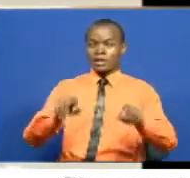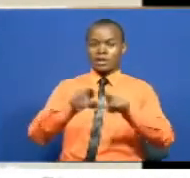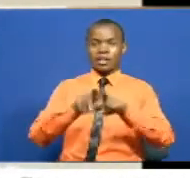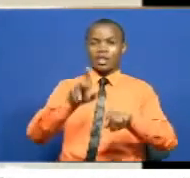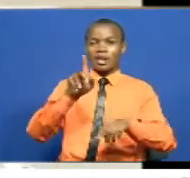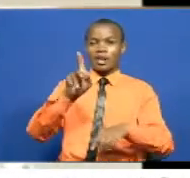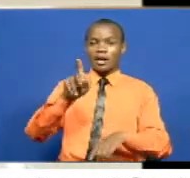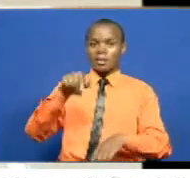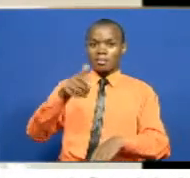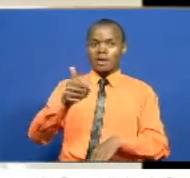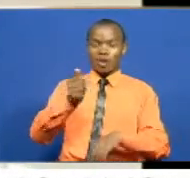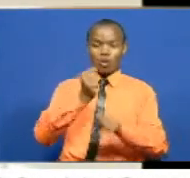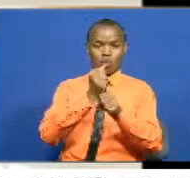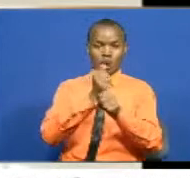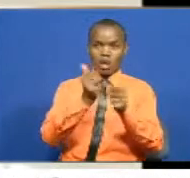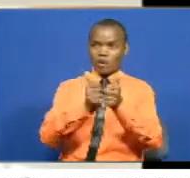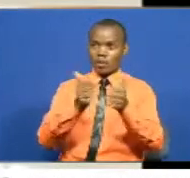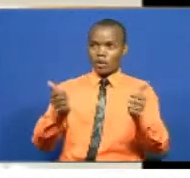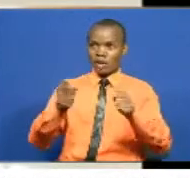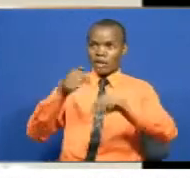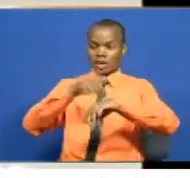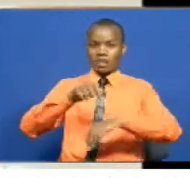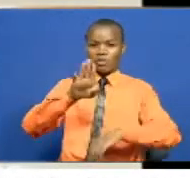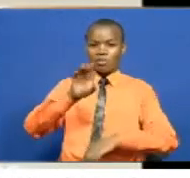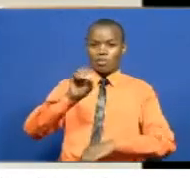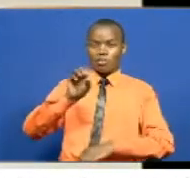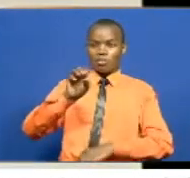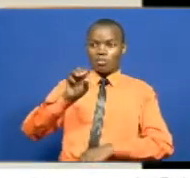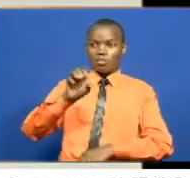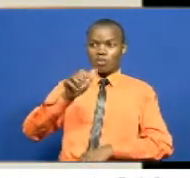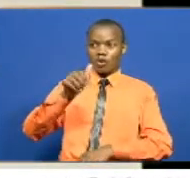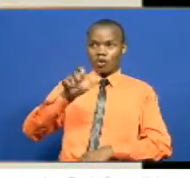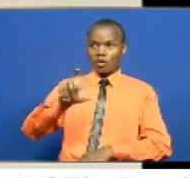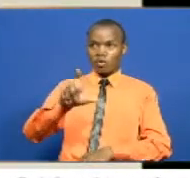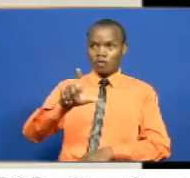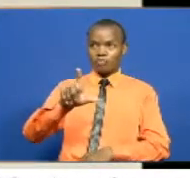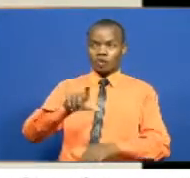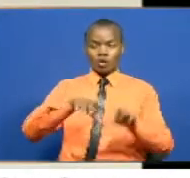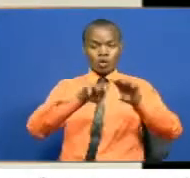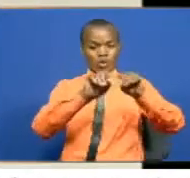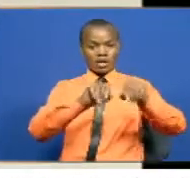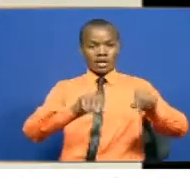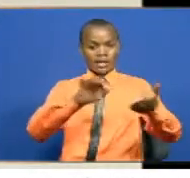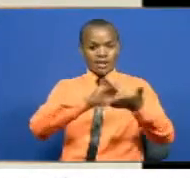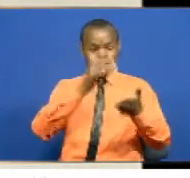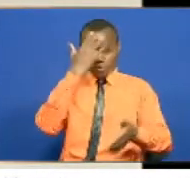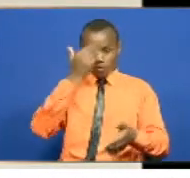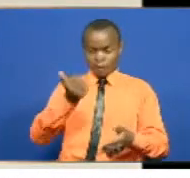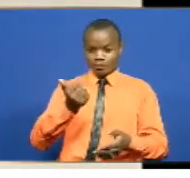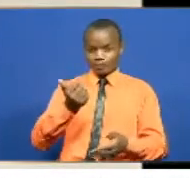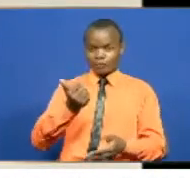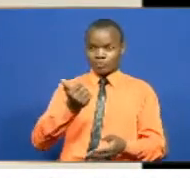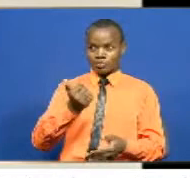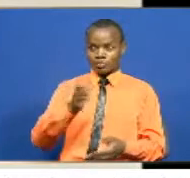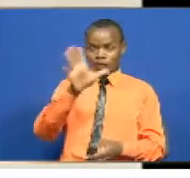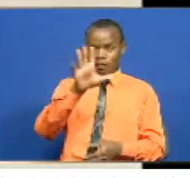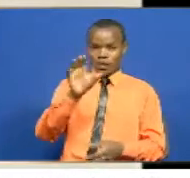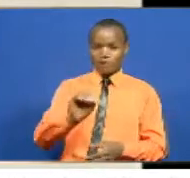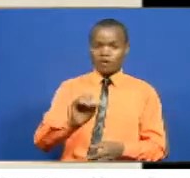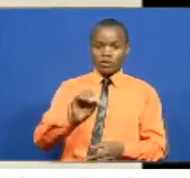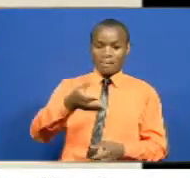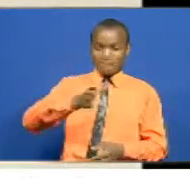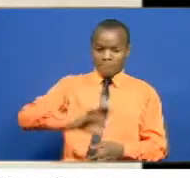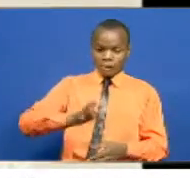good job during the ball qualifiers. That's why I think the basketball in Africa is changing.